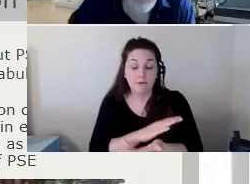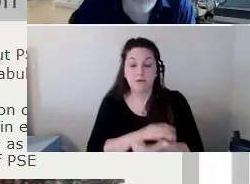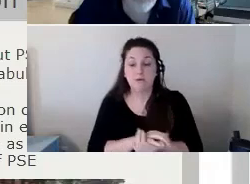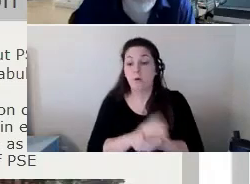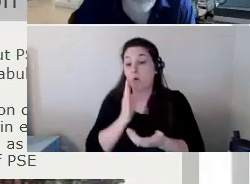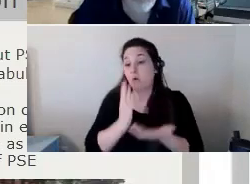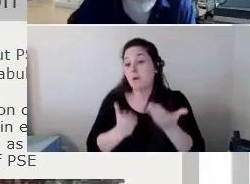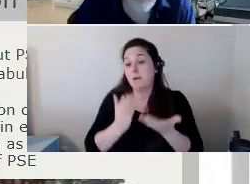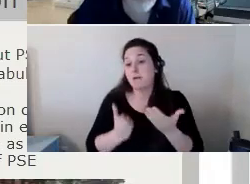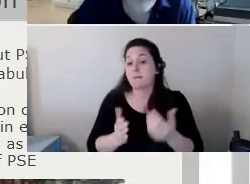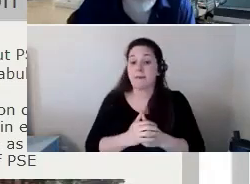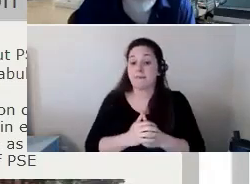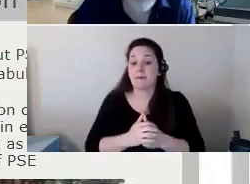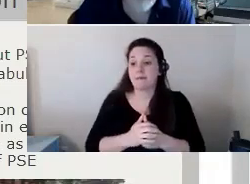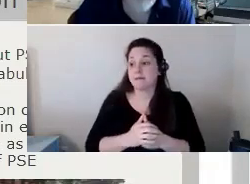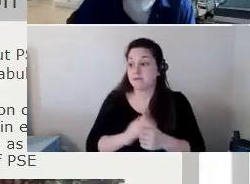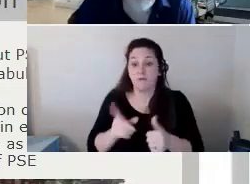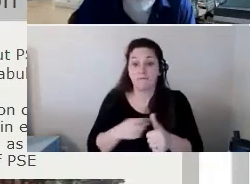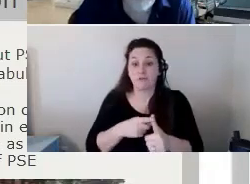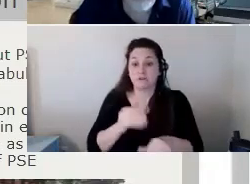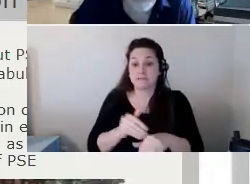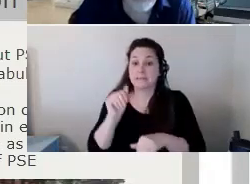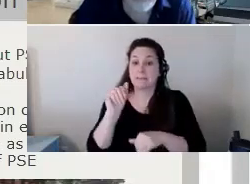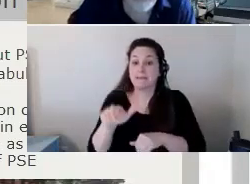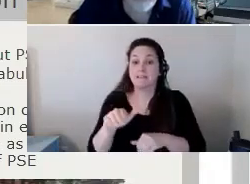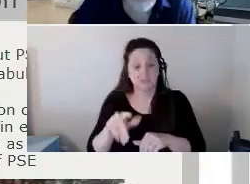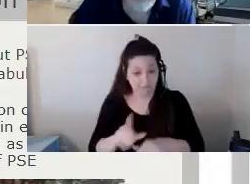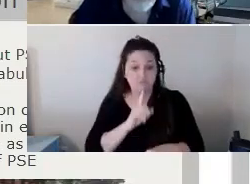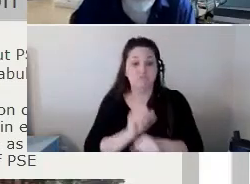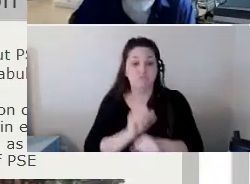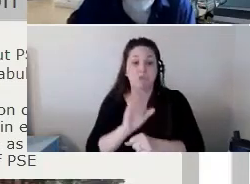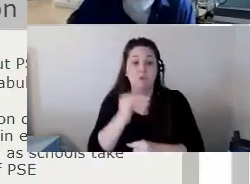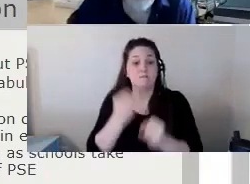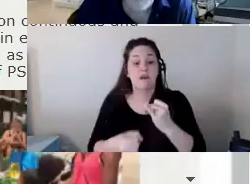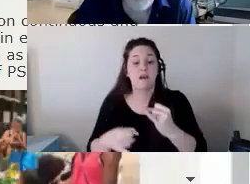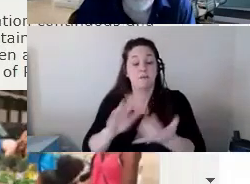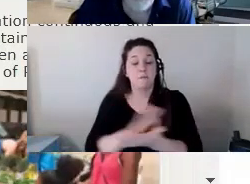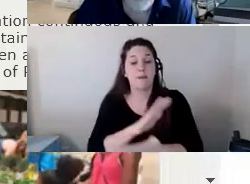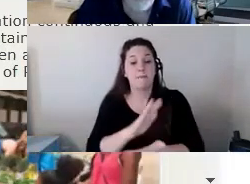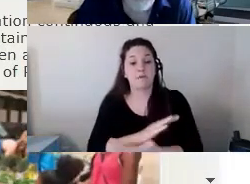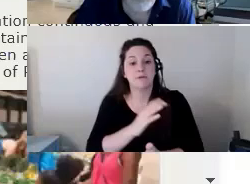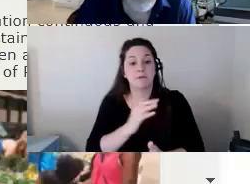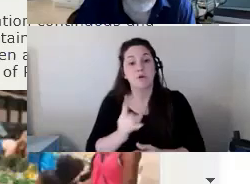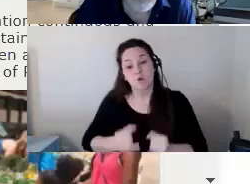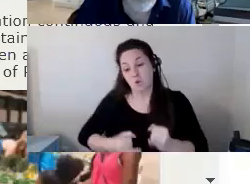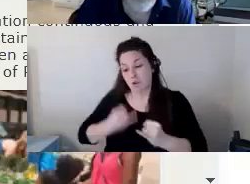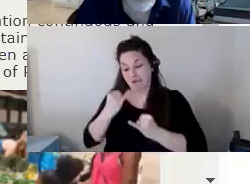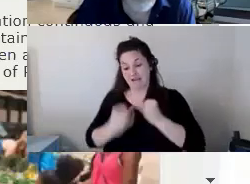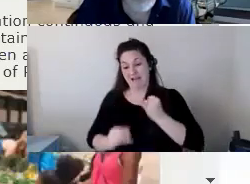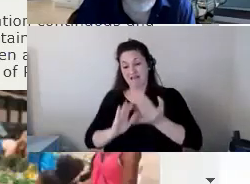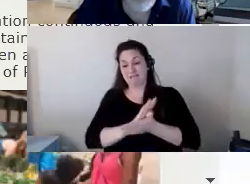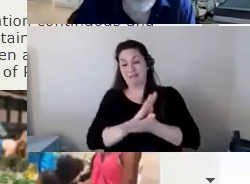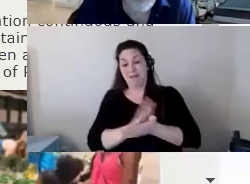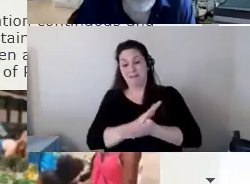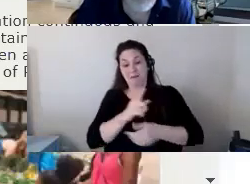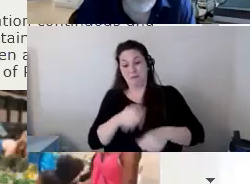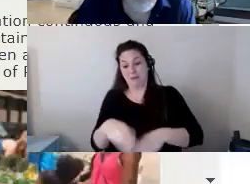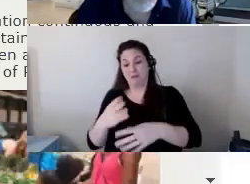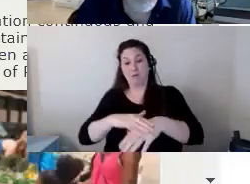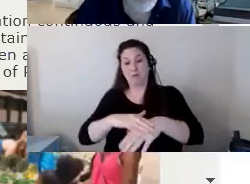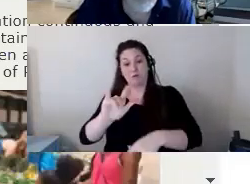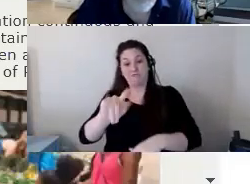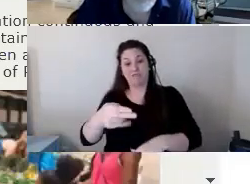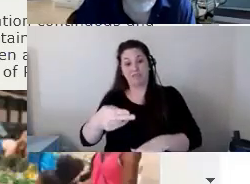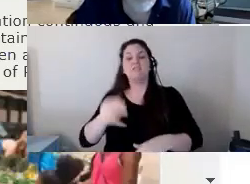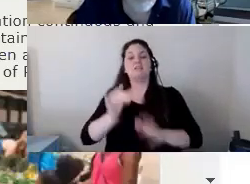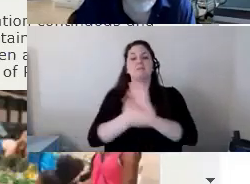is essentially a final paper, your last paper uploaded as of the 25th becomes your final